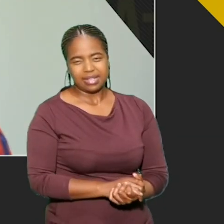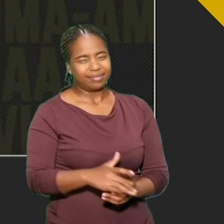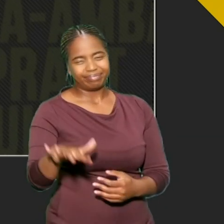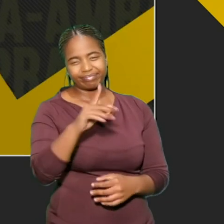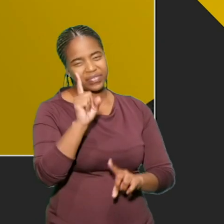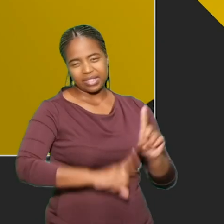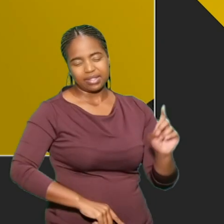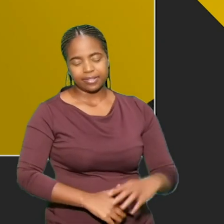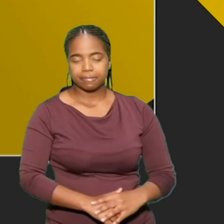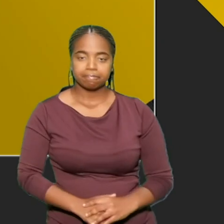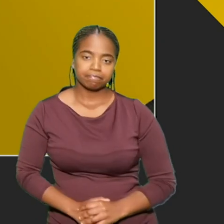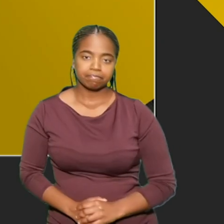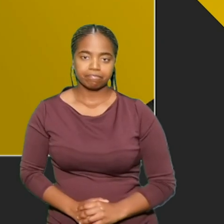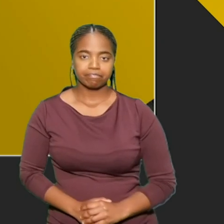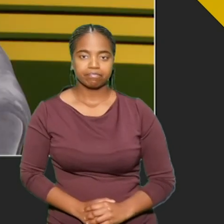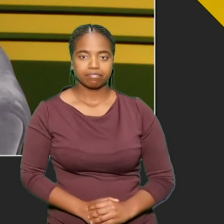uhlulekile